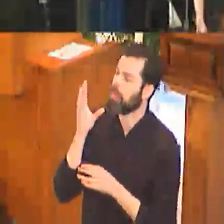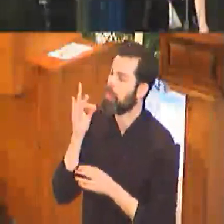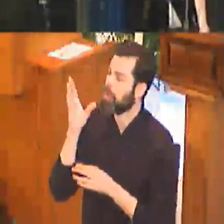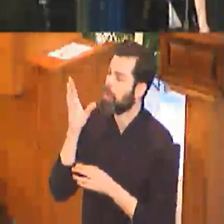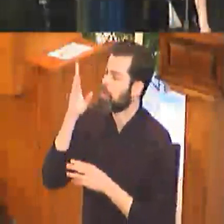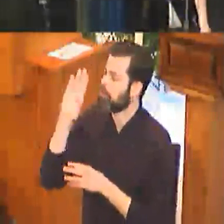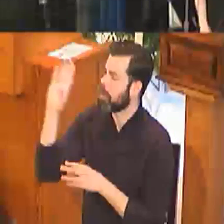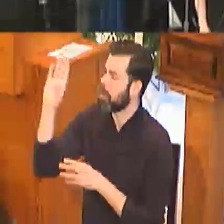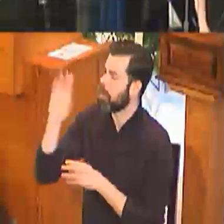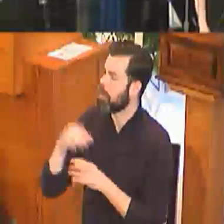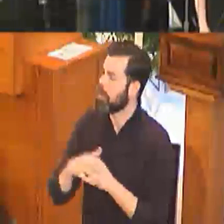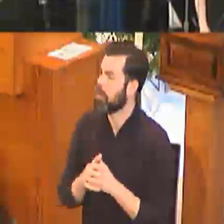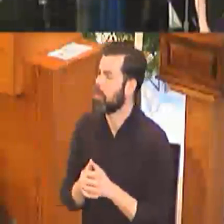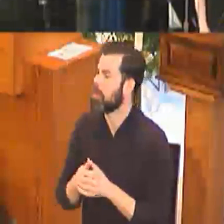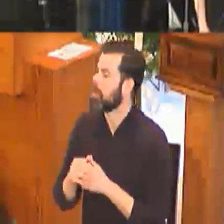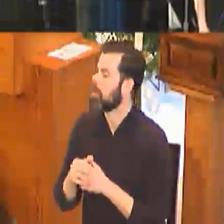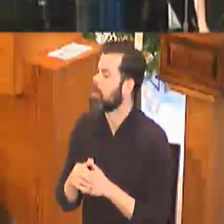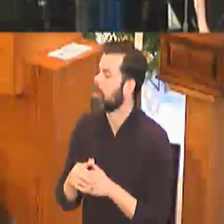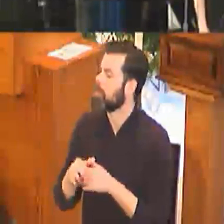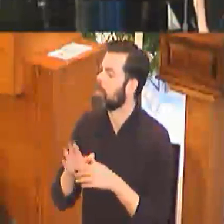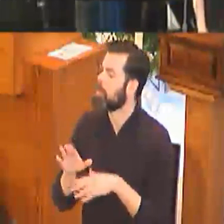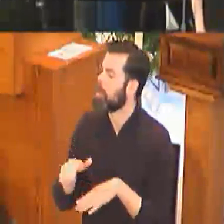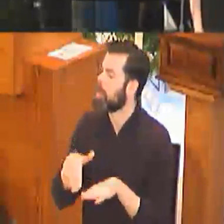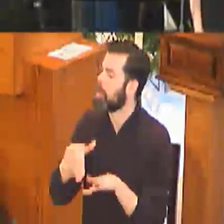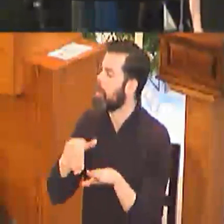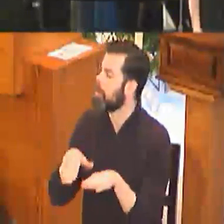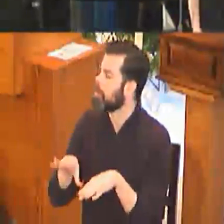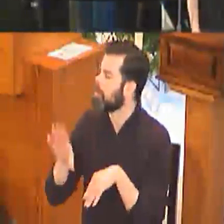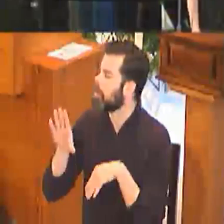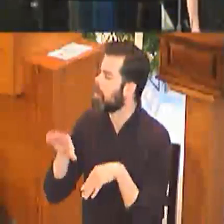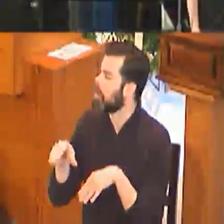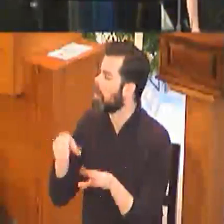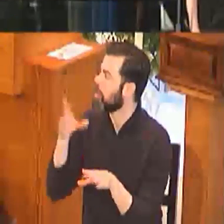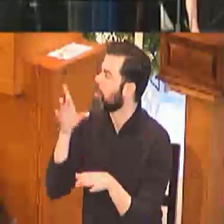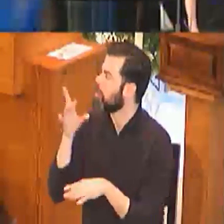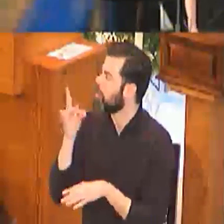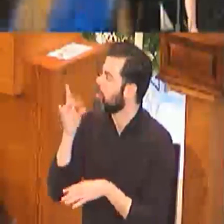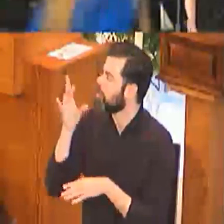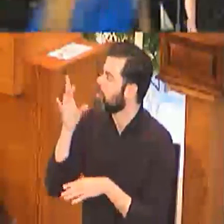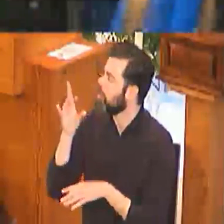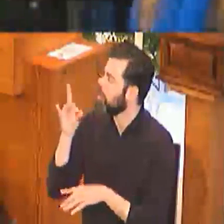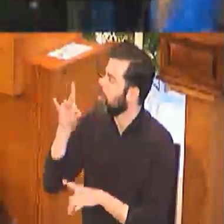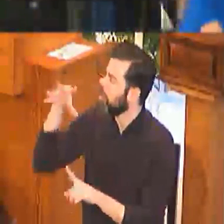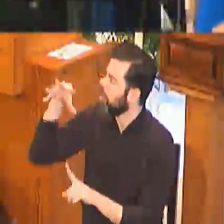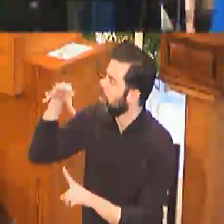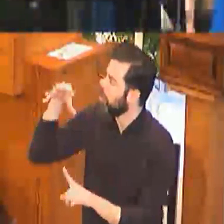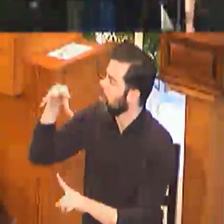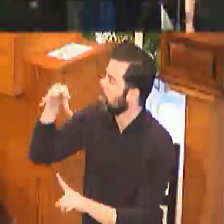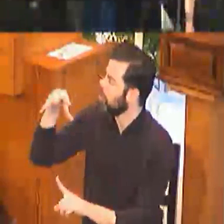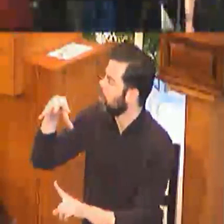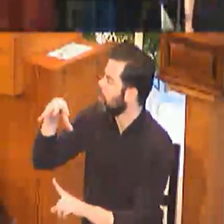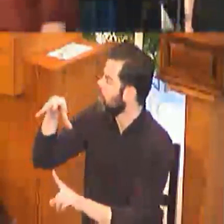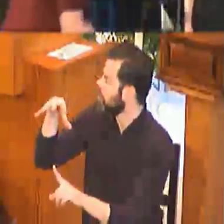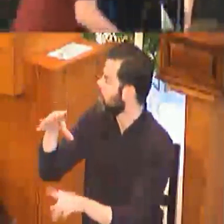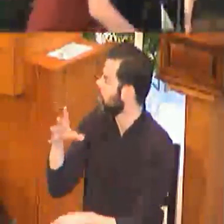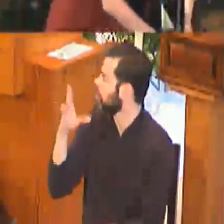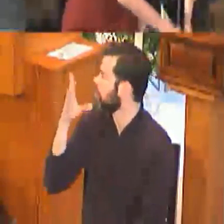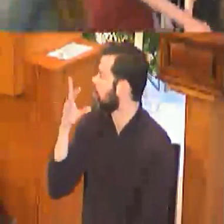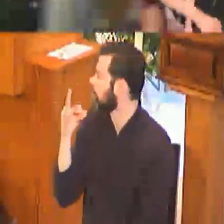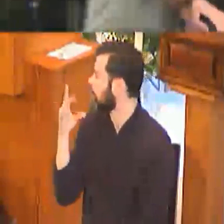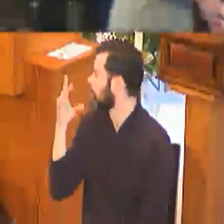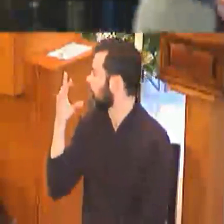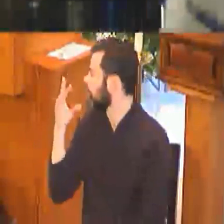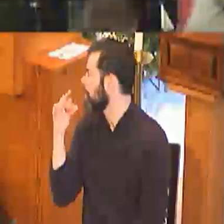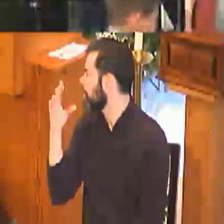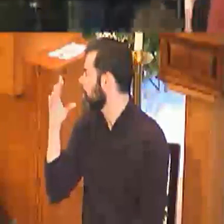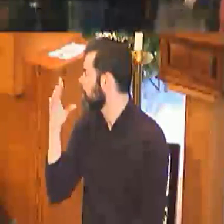the light of God. In the light, in the light, in the light, in the light, in